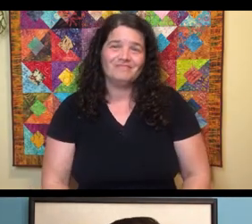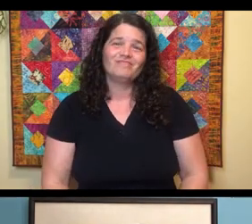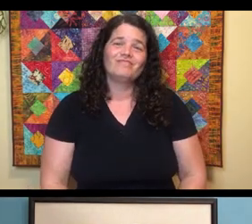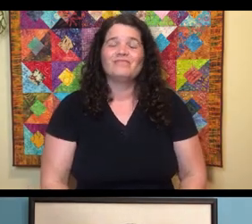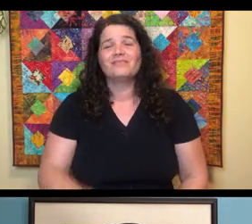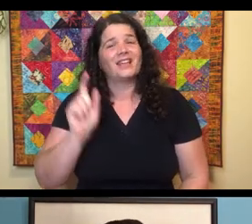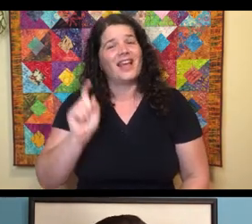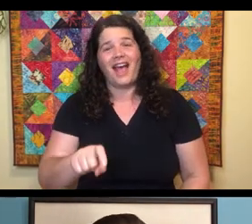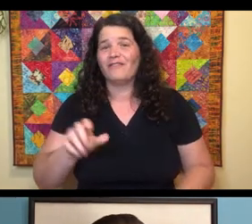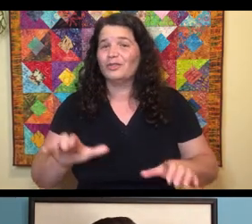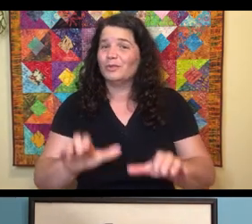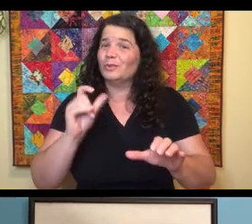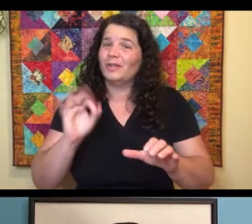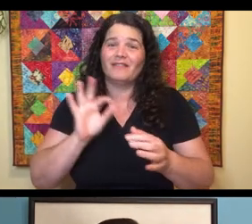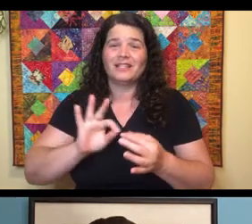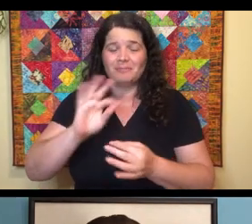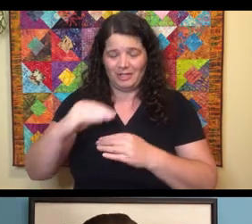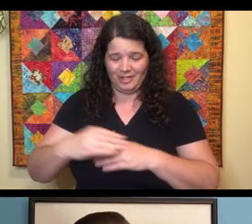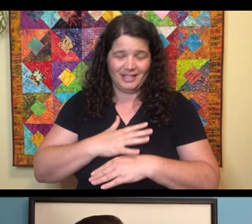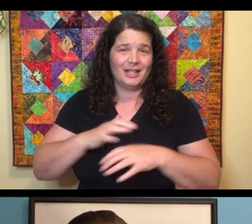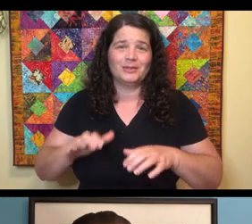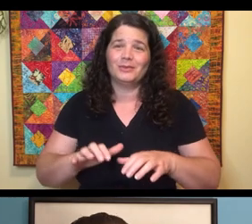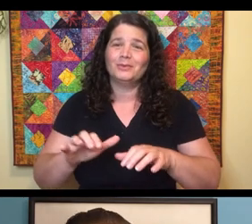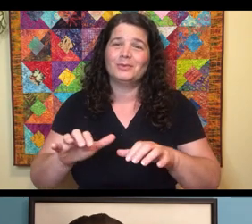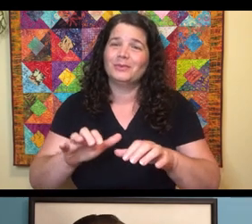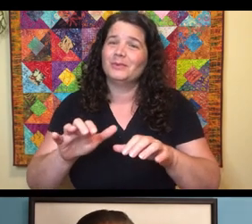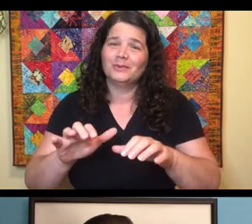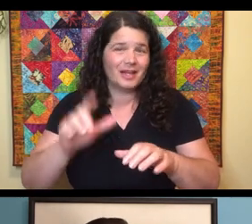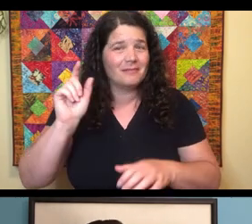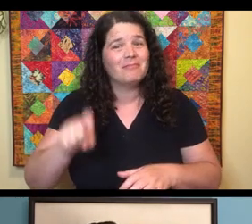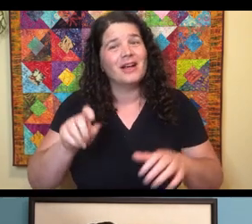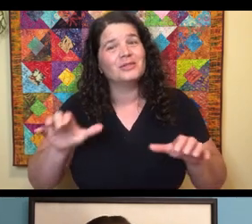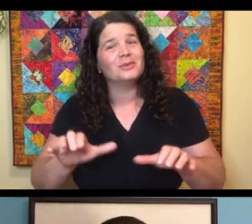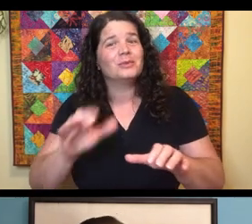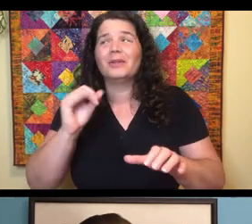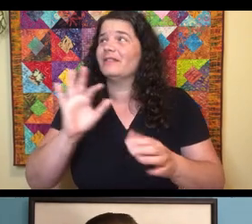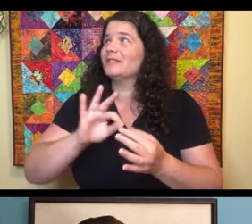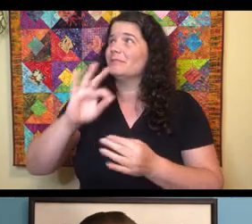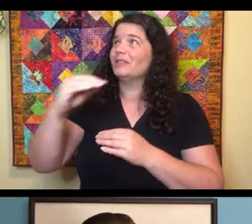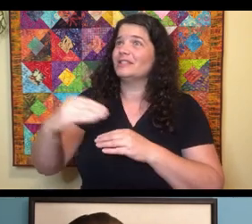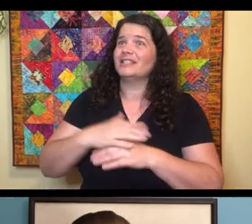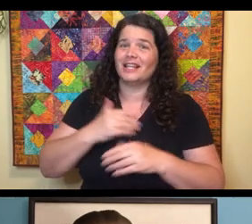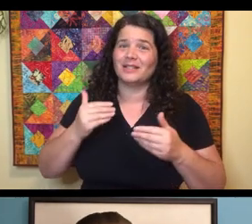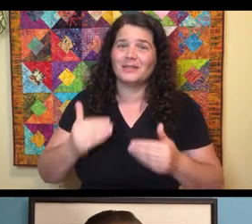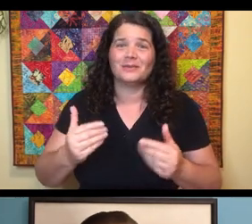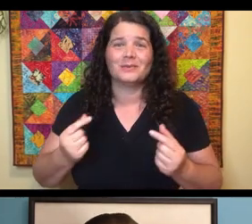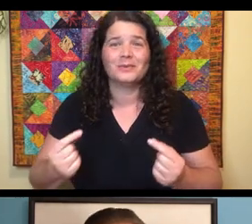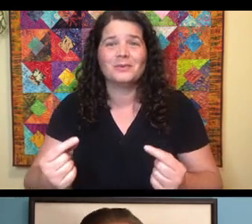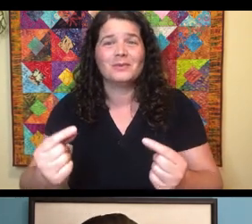shout. You gotta do when the Spirit says do. You gotta do when the Spirit says